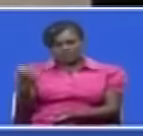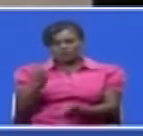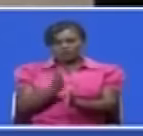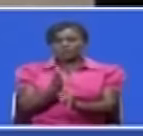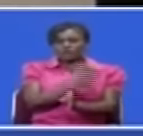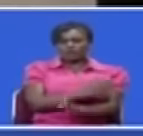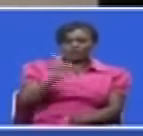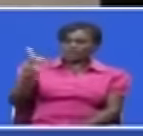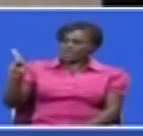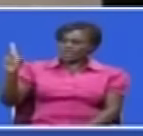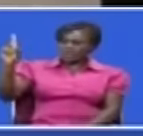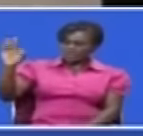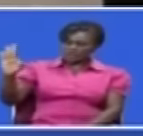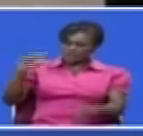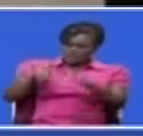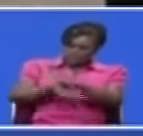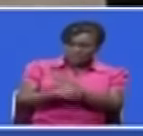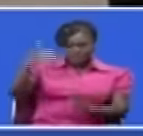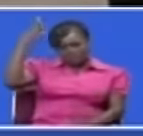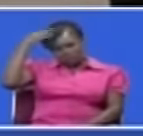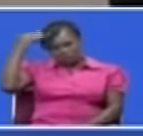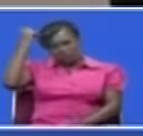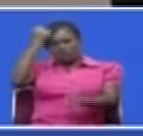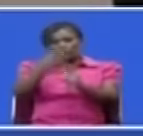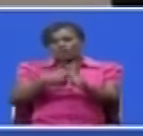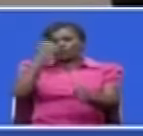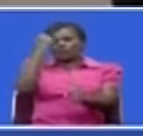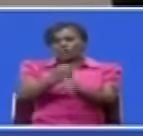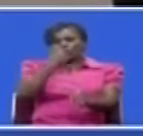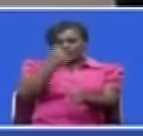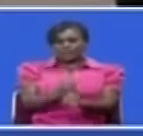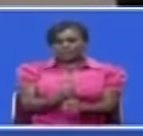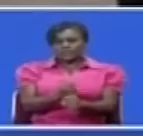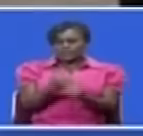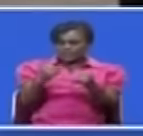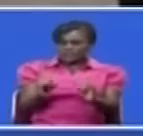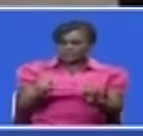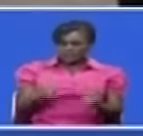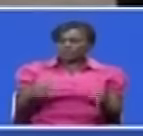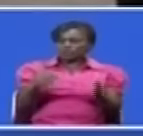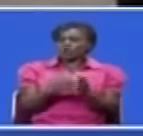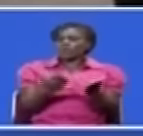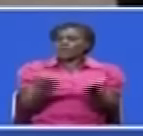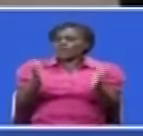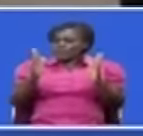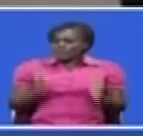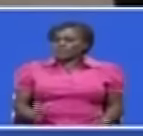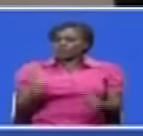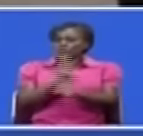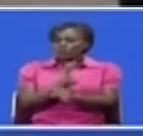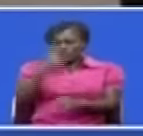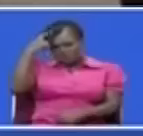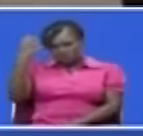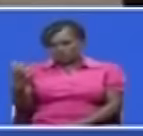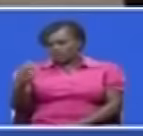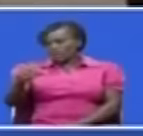KDF's incursion into Somalia from operating and really tried to stop anybody who was using charcoal.